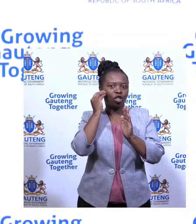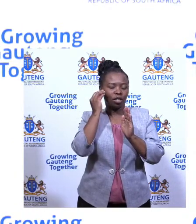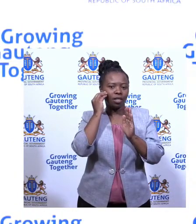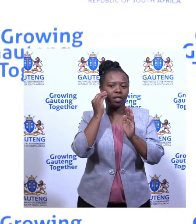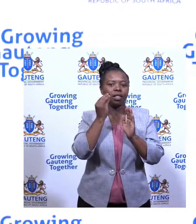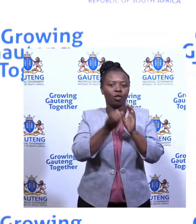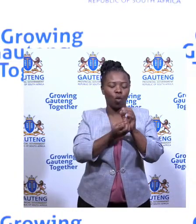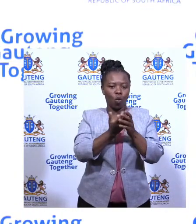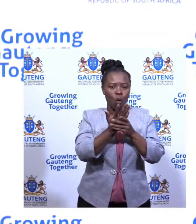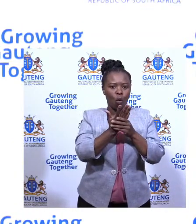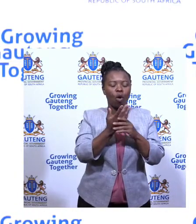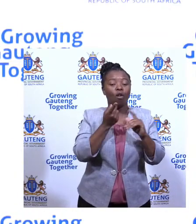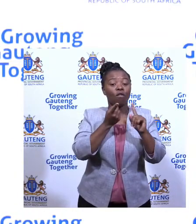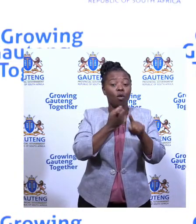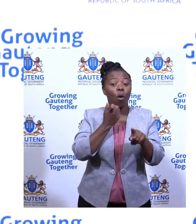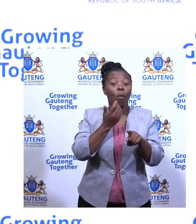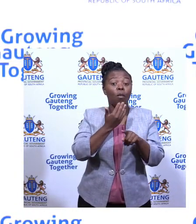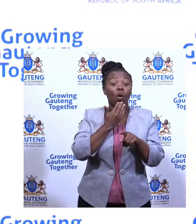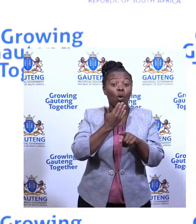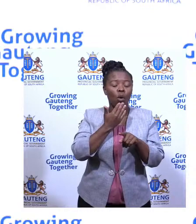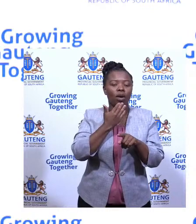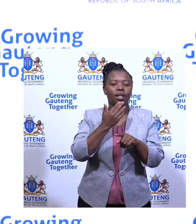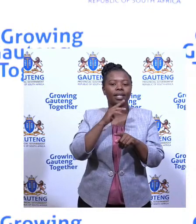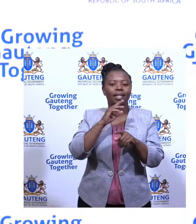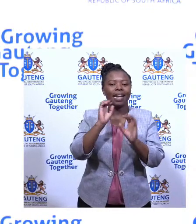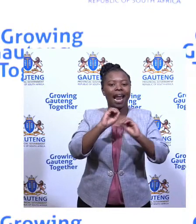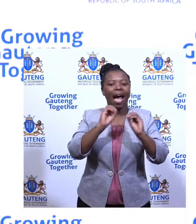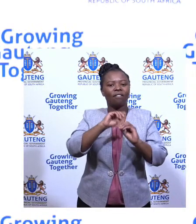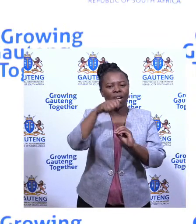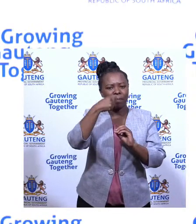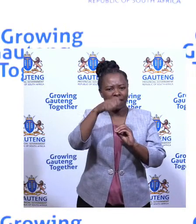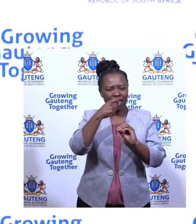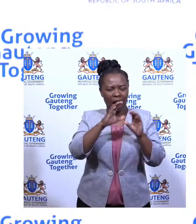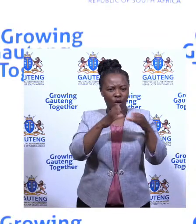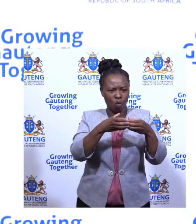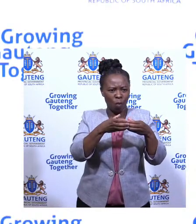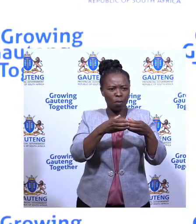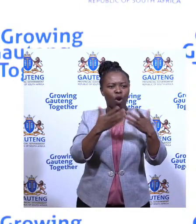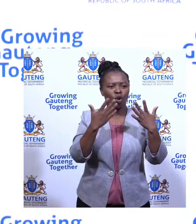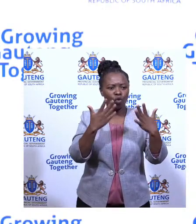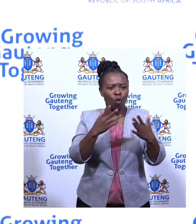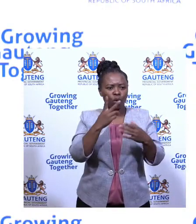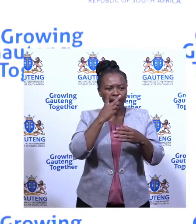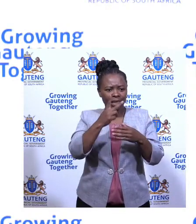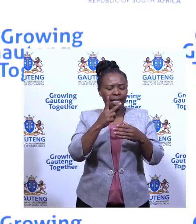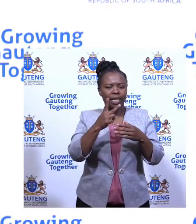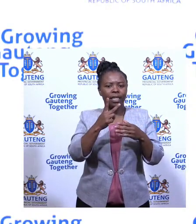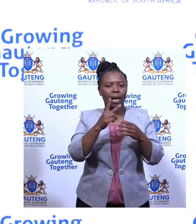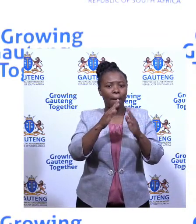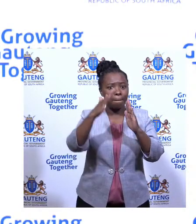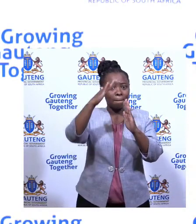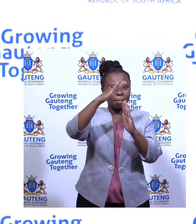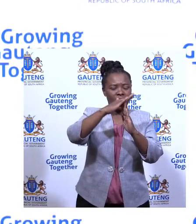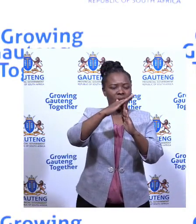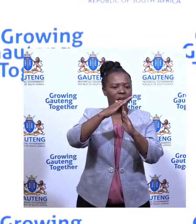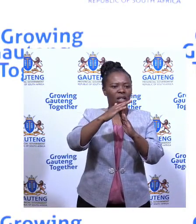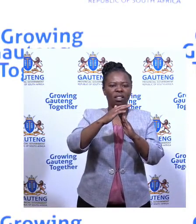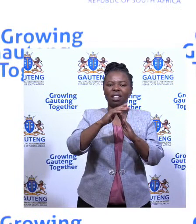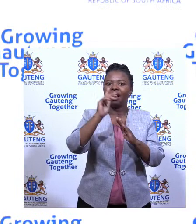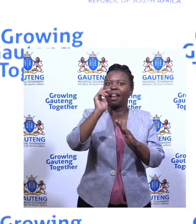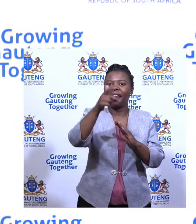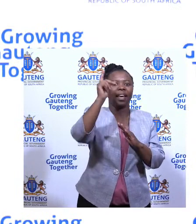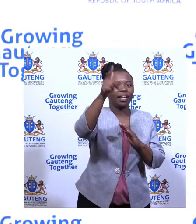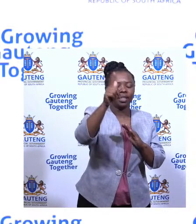factored in non-pharmaceutical interventions. And it's showing us that the peak has moved 2 months further back, and it's probably going to occur later than we